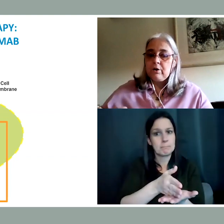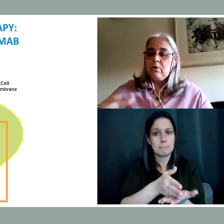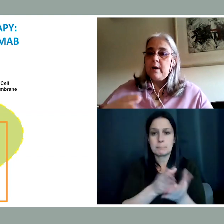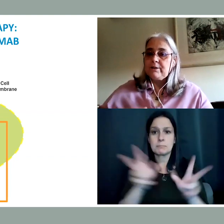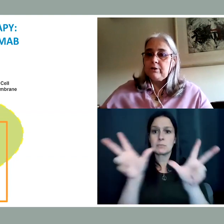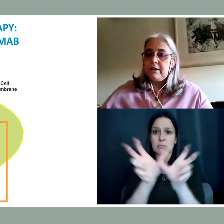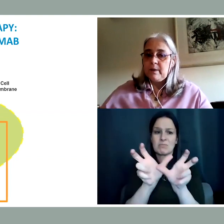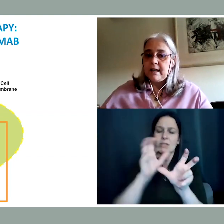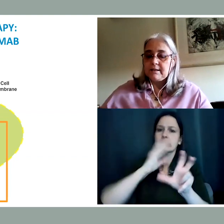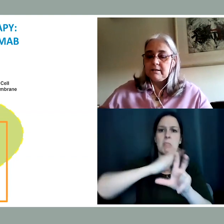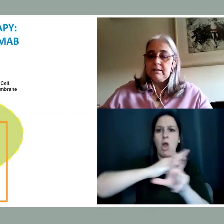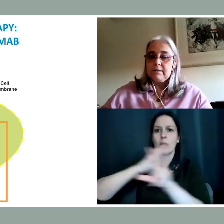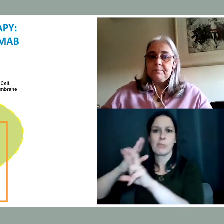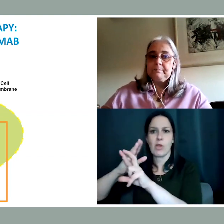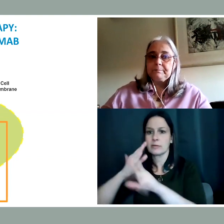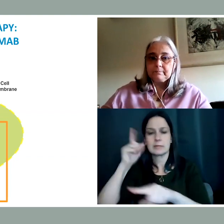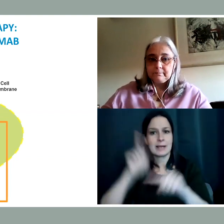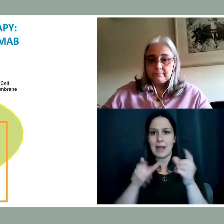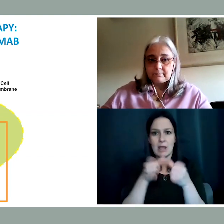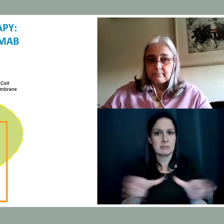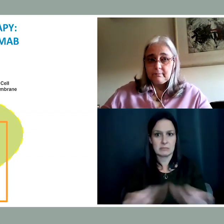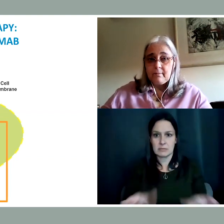to grow and to give metastasis.